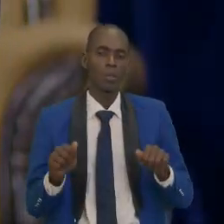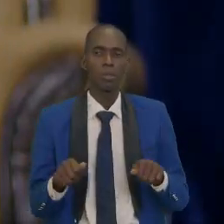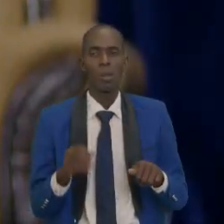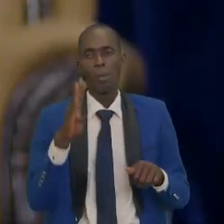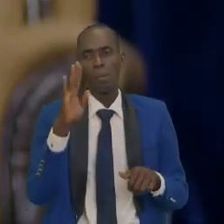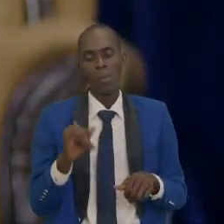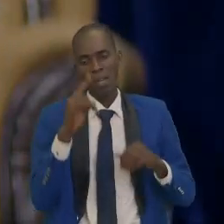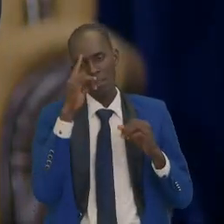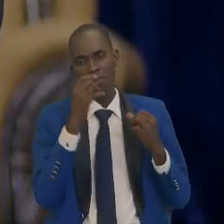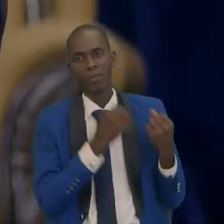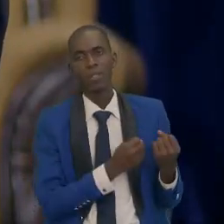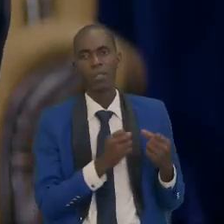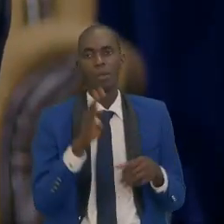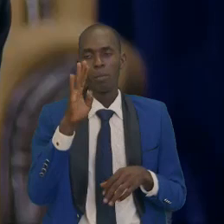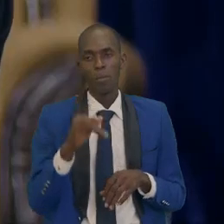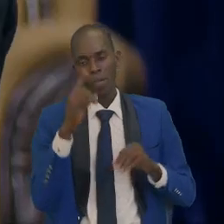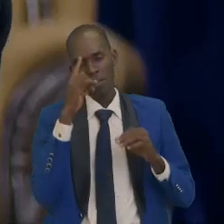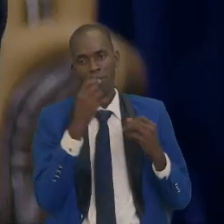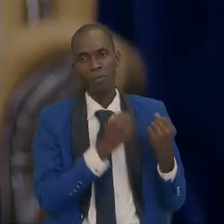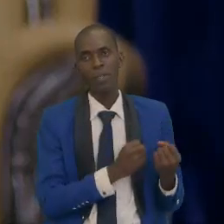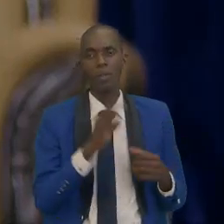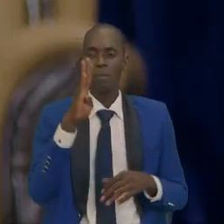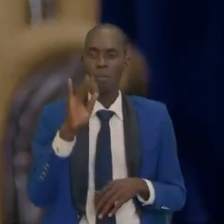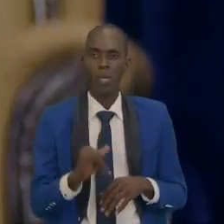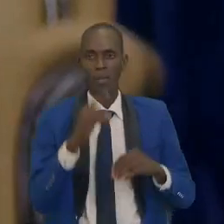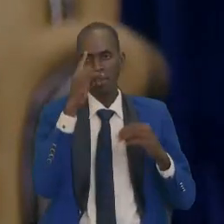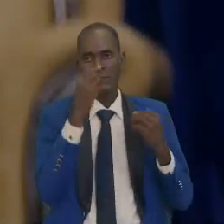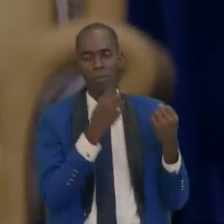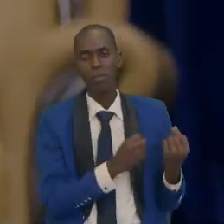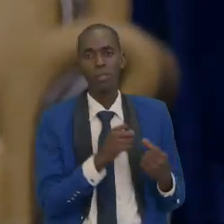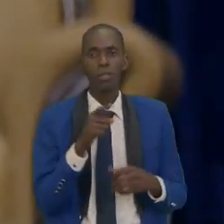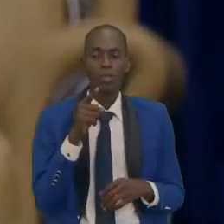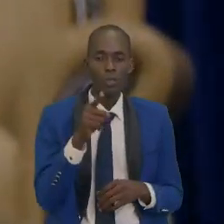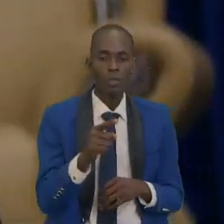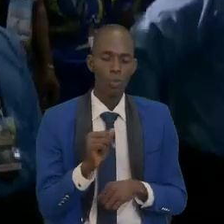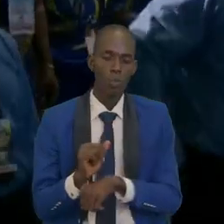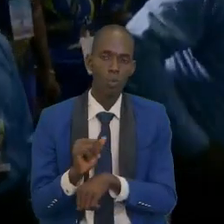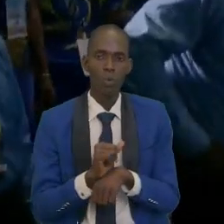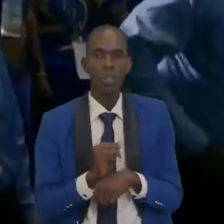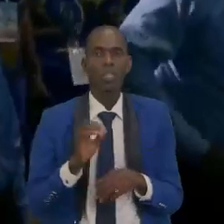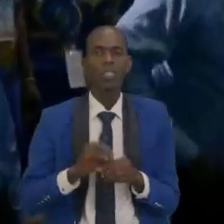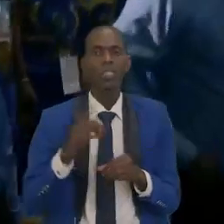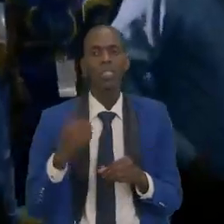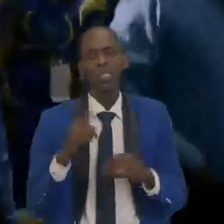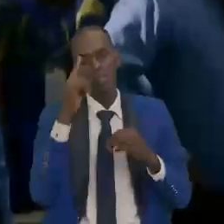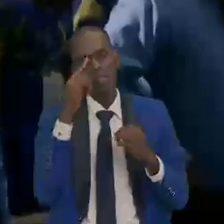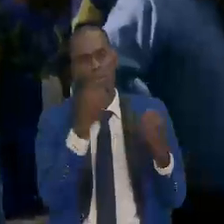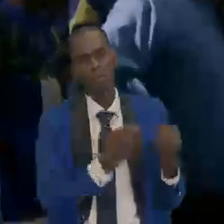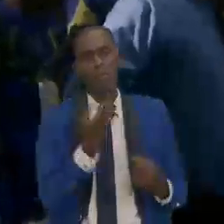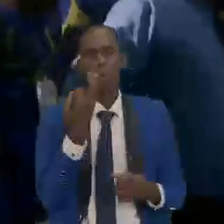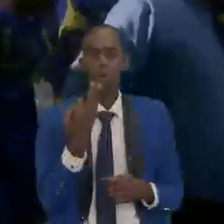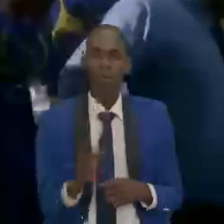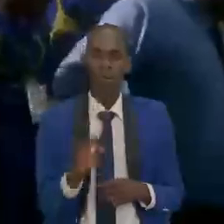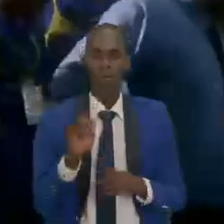faith by Faith by faith you operate in the face of Abraham